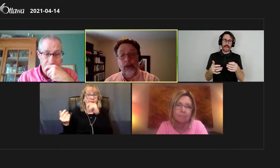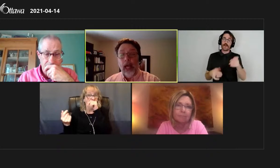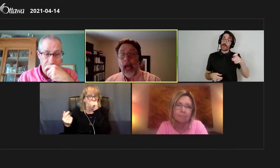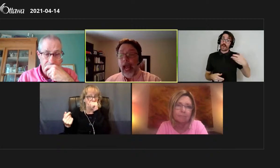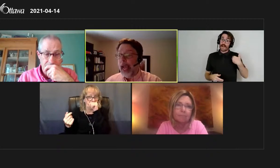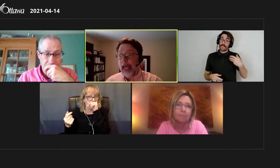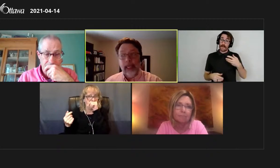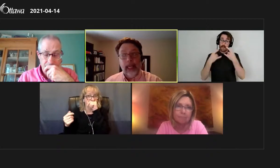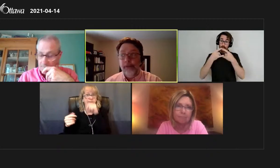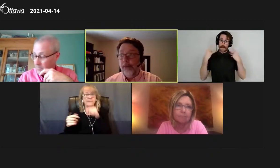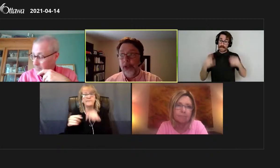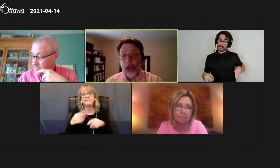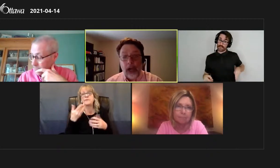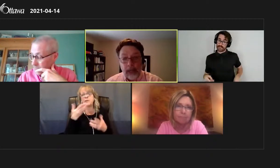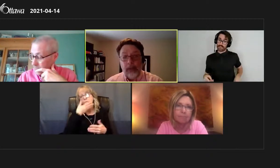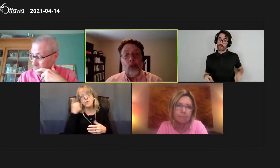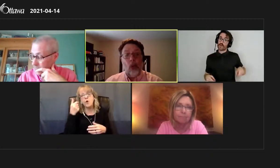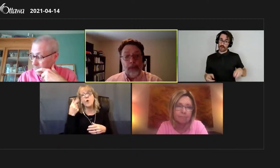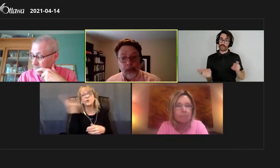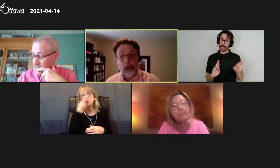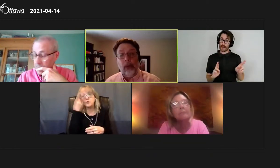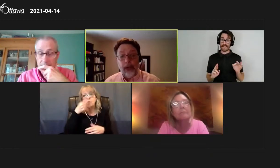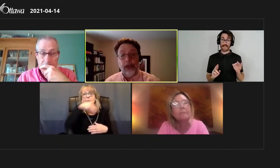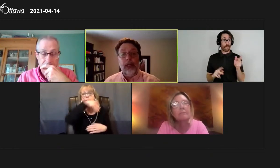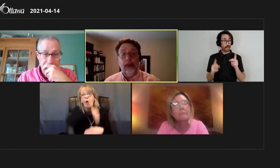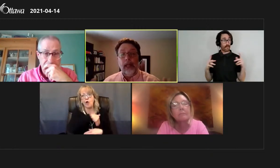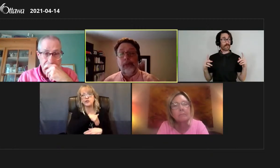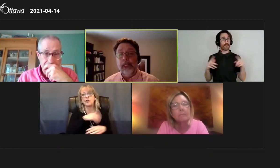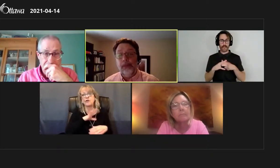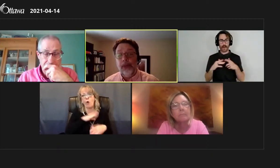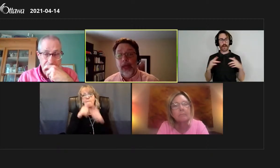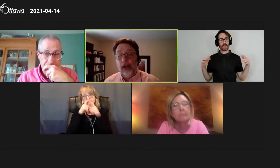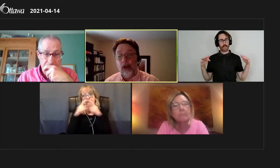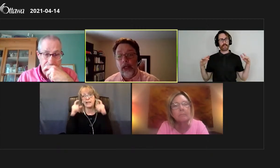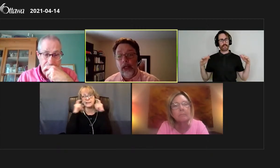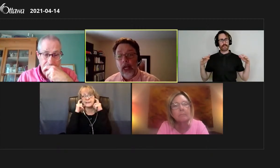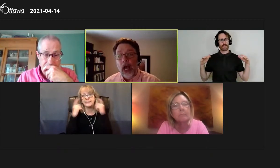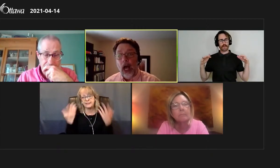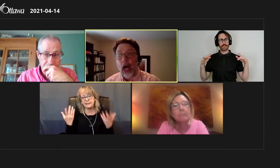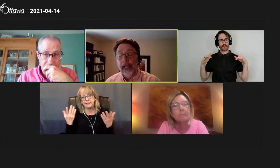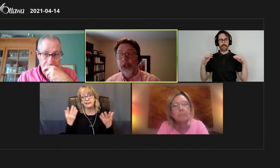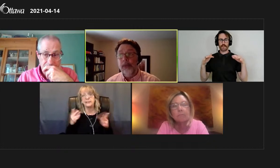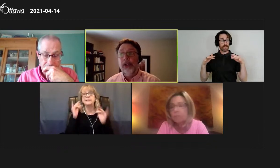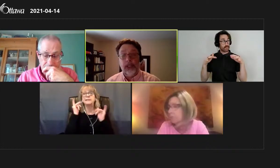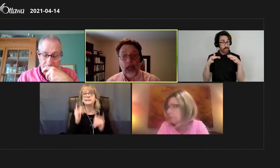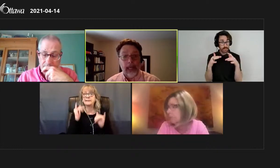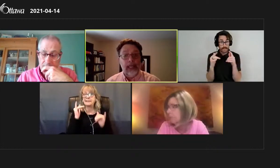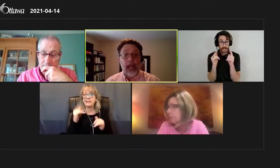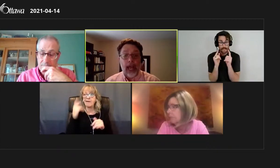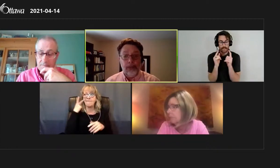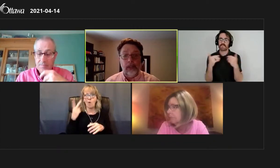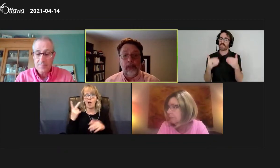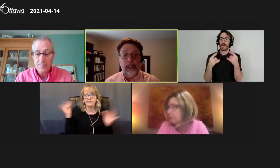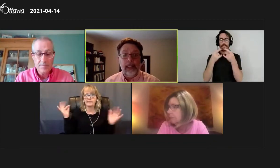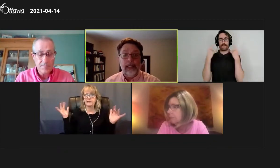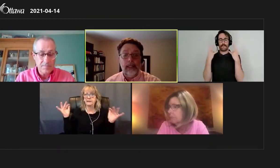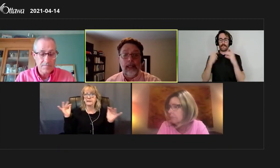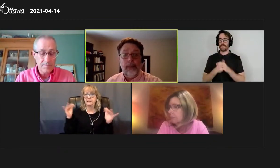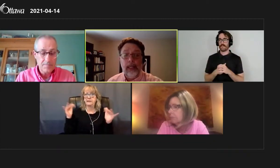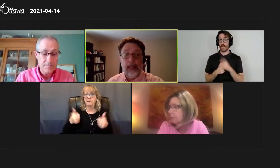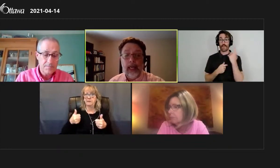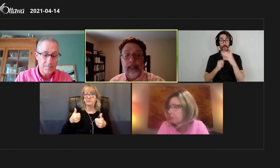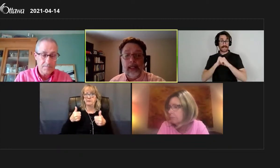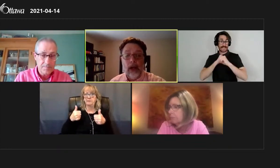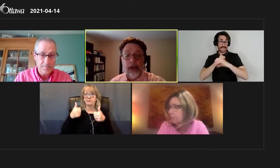you. And if there's starting to be more people around you, then please put that on. In terms of signage, absolutely. This is